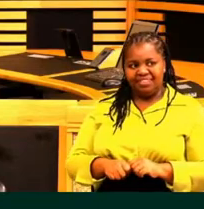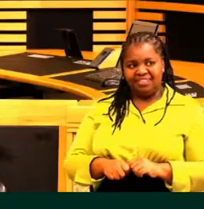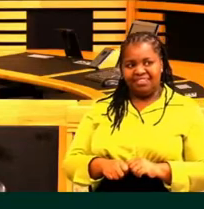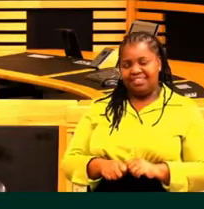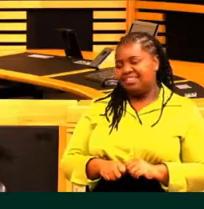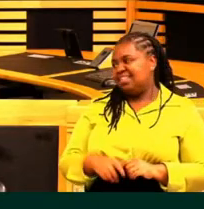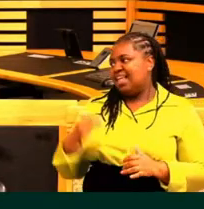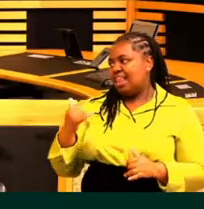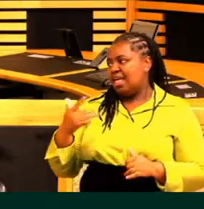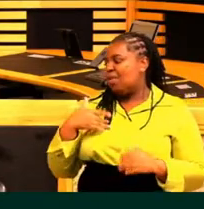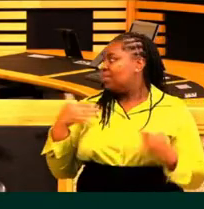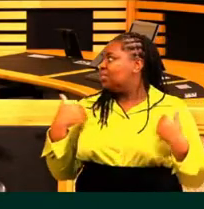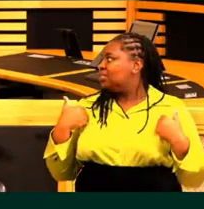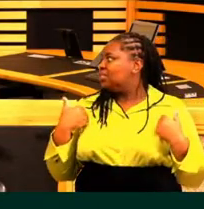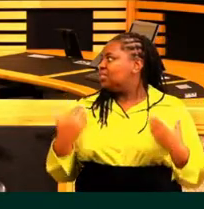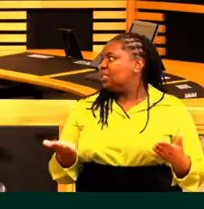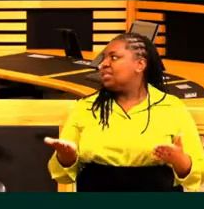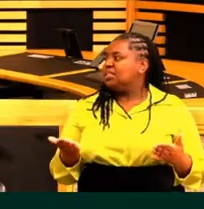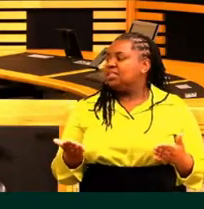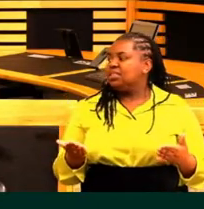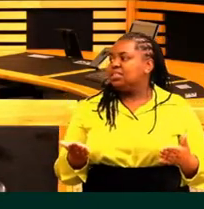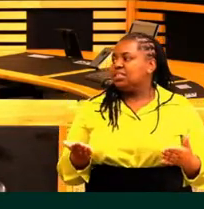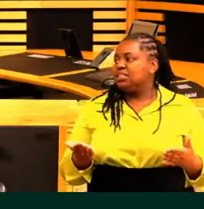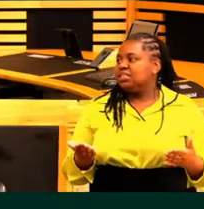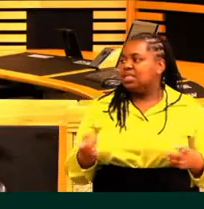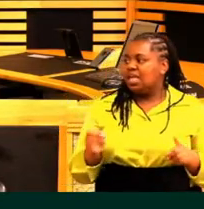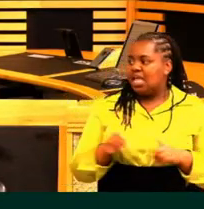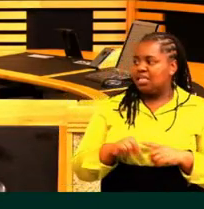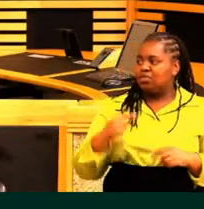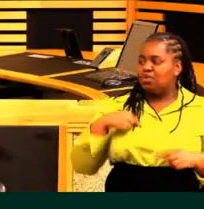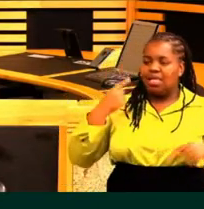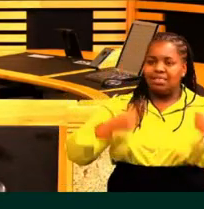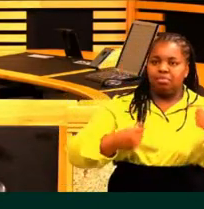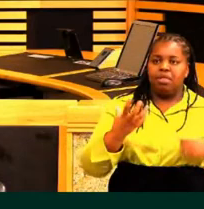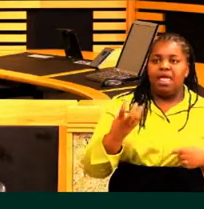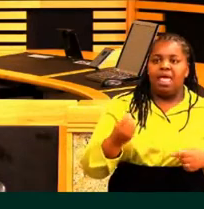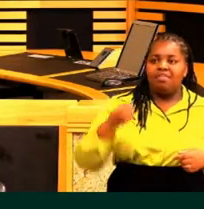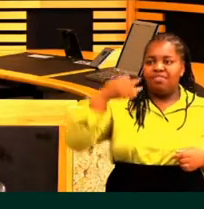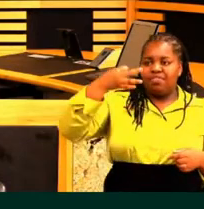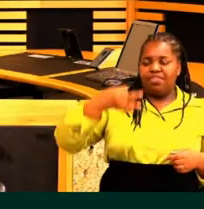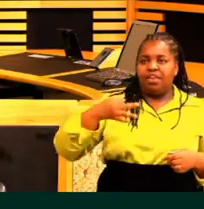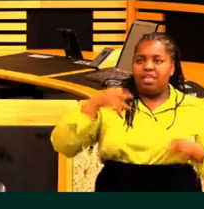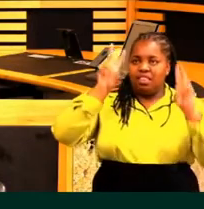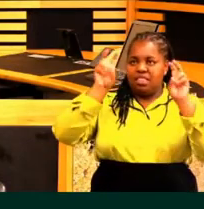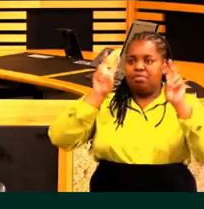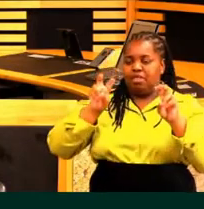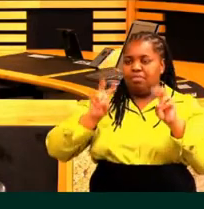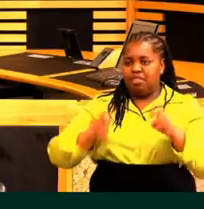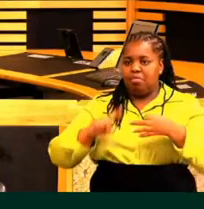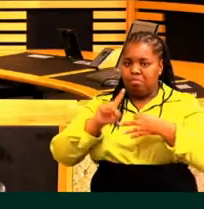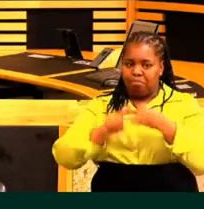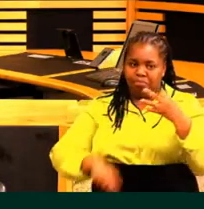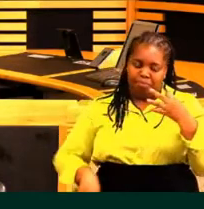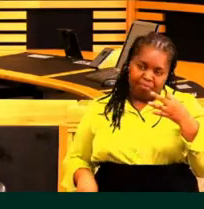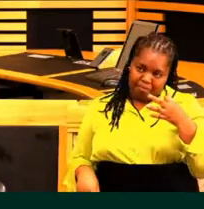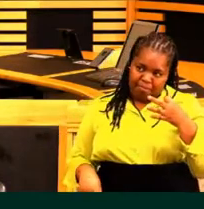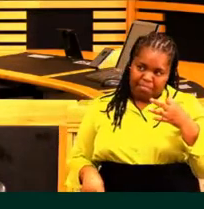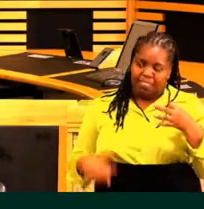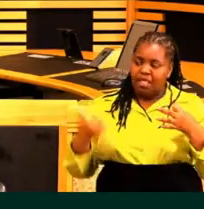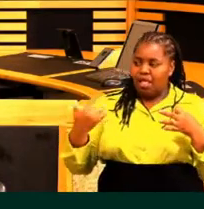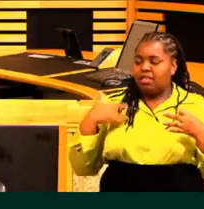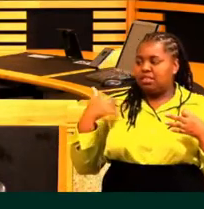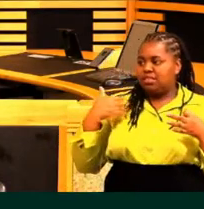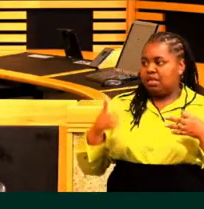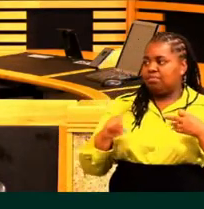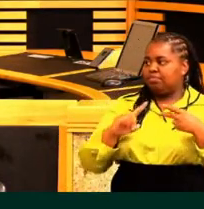um I'm going to start um as we were debating there were three thematic areas that were focused on I'm going to